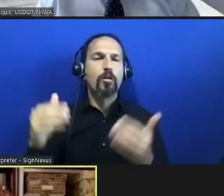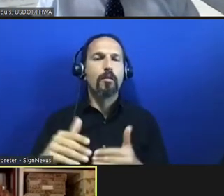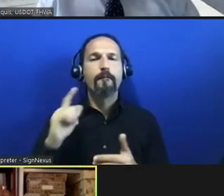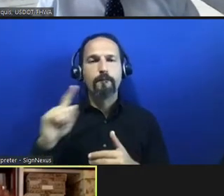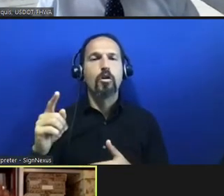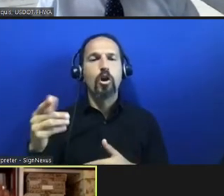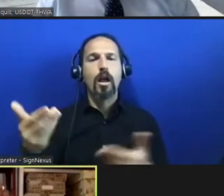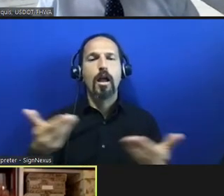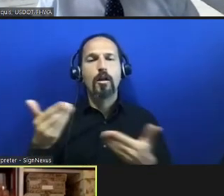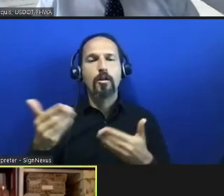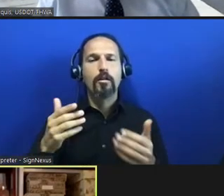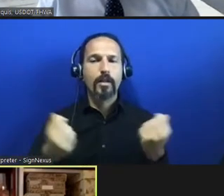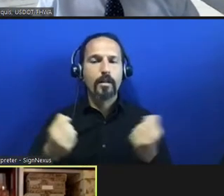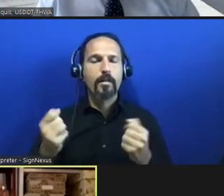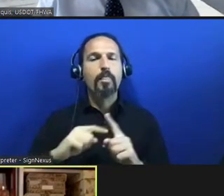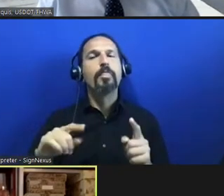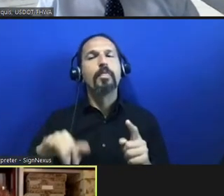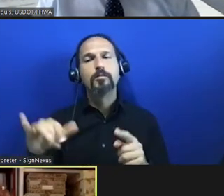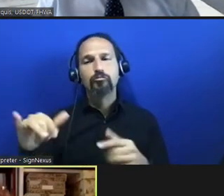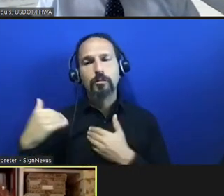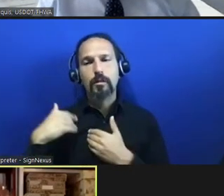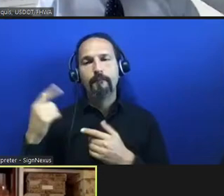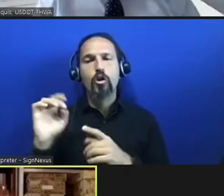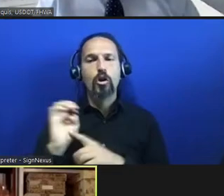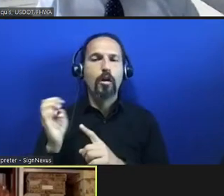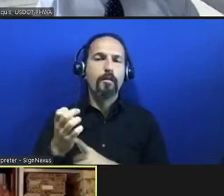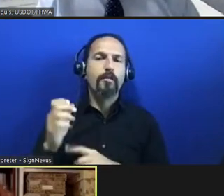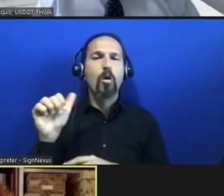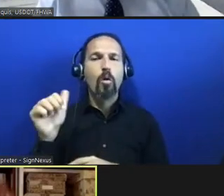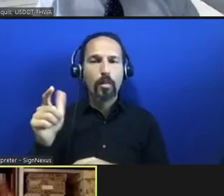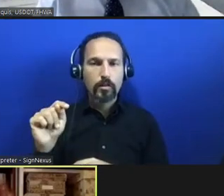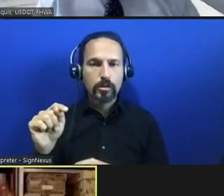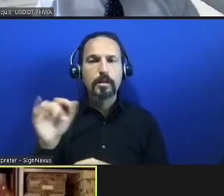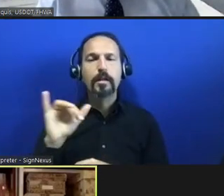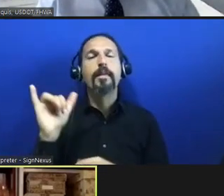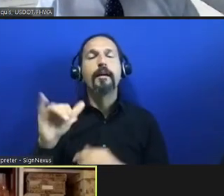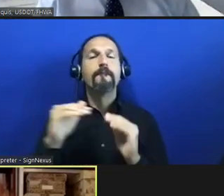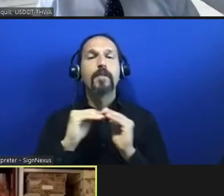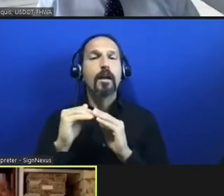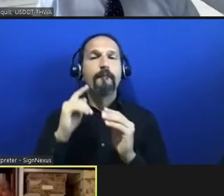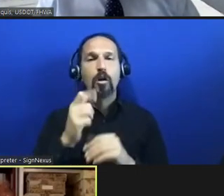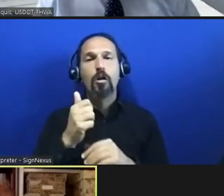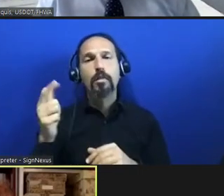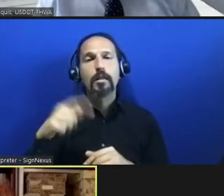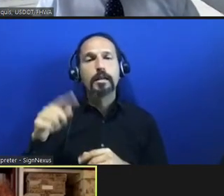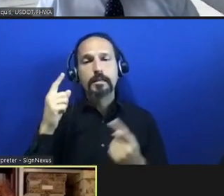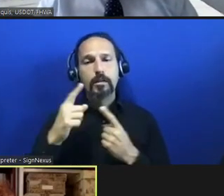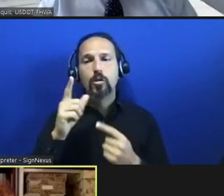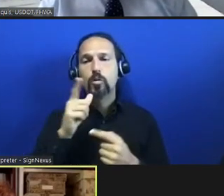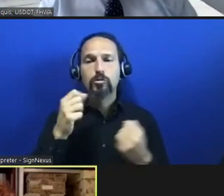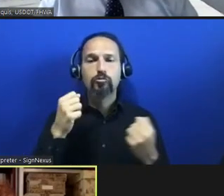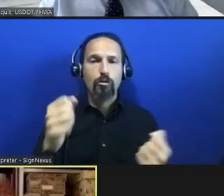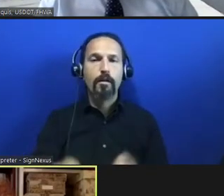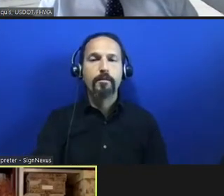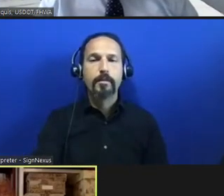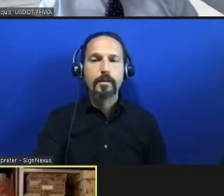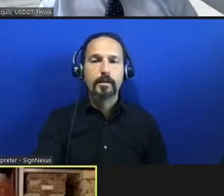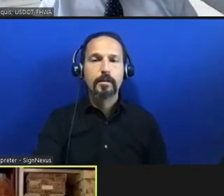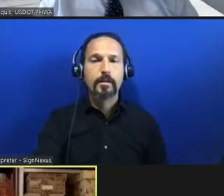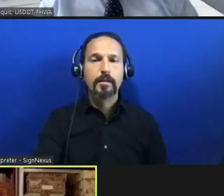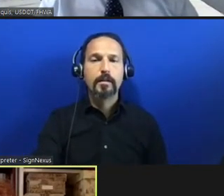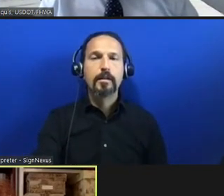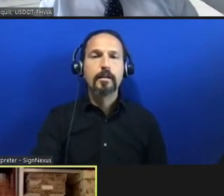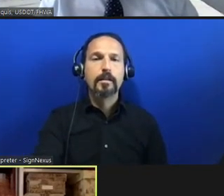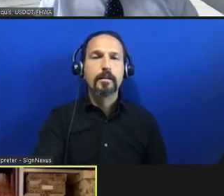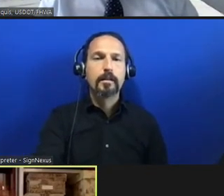Hire Vehicles it's the most responsible environmental alternative and it's only fair to the rest of us considering who's driving as much as they